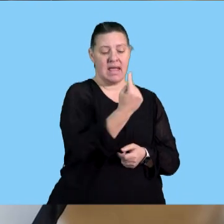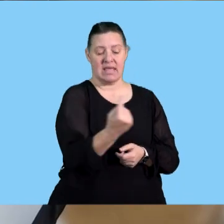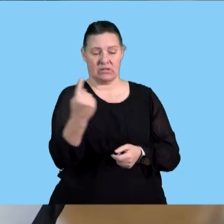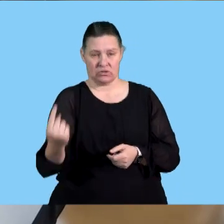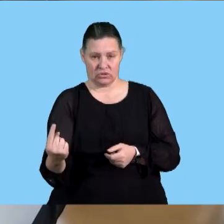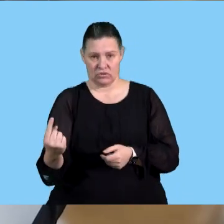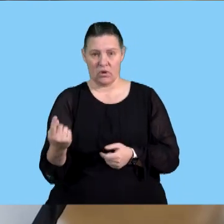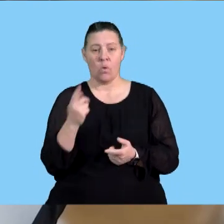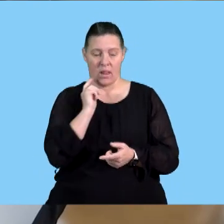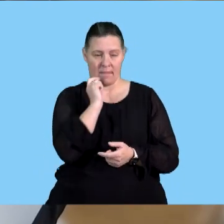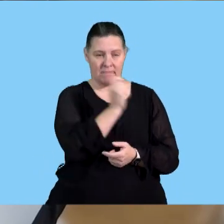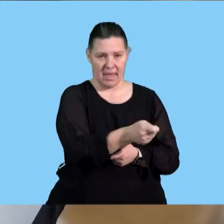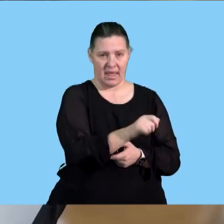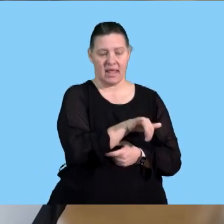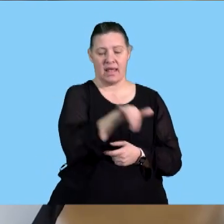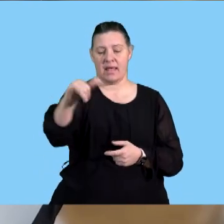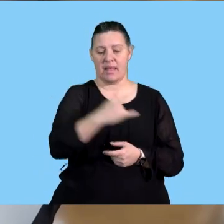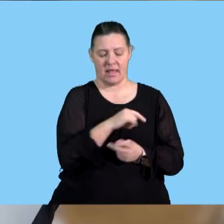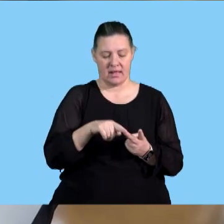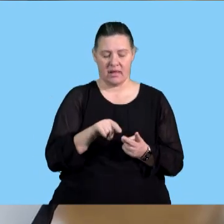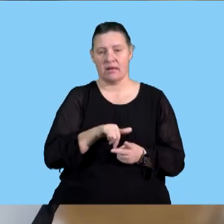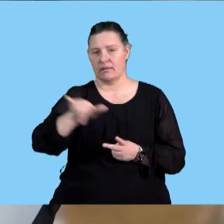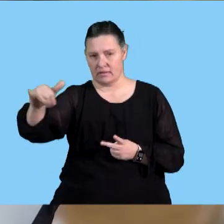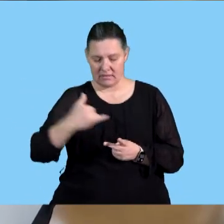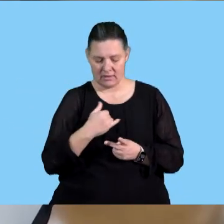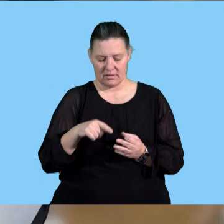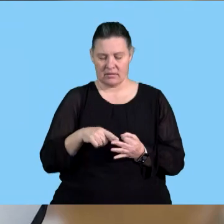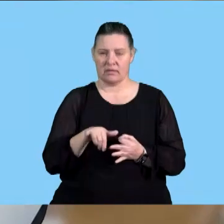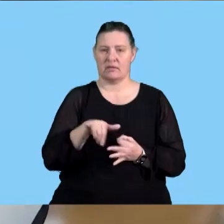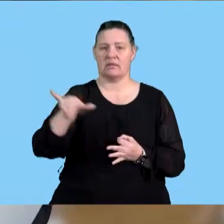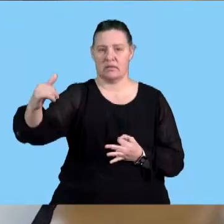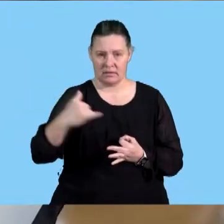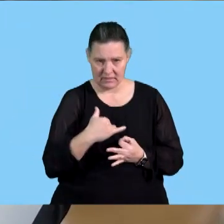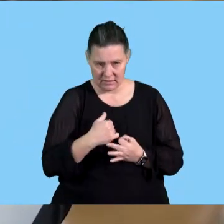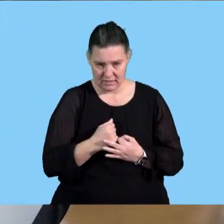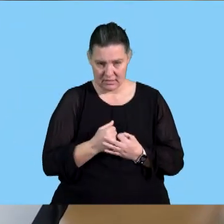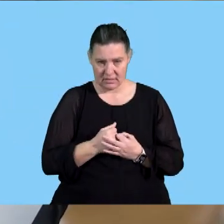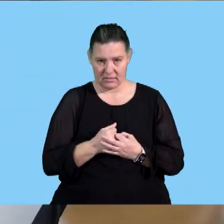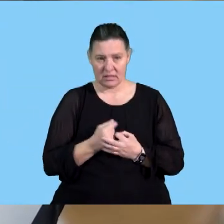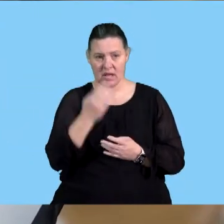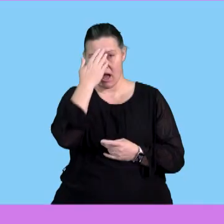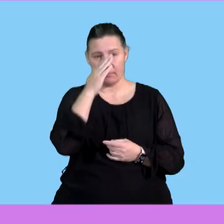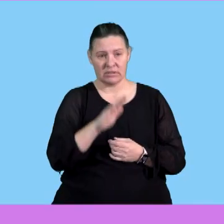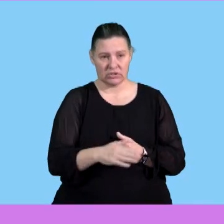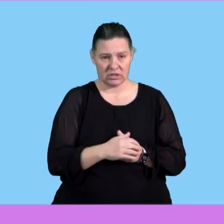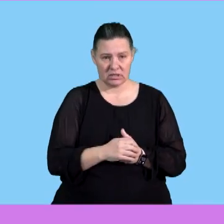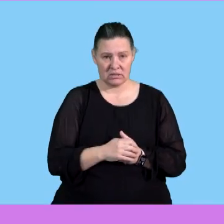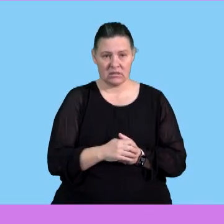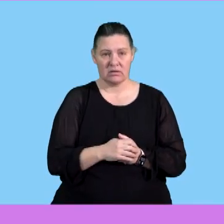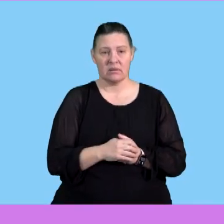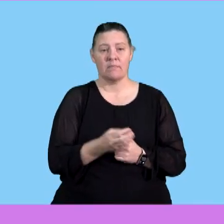in this family will be paying a return trip, meaning to and from. The